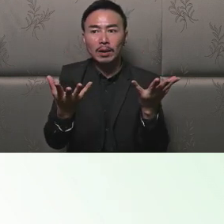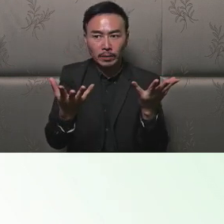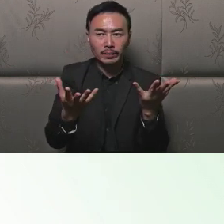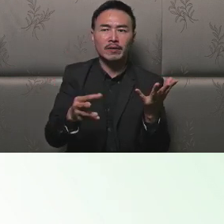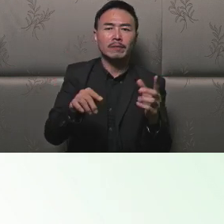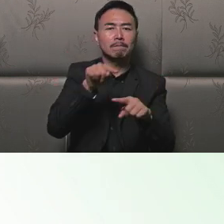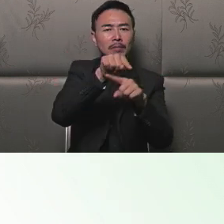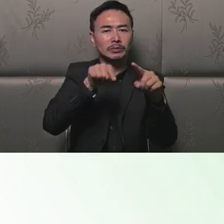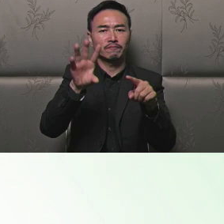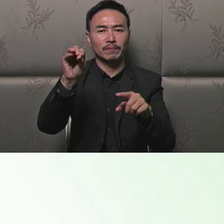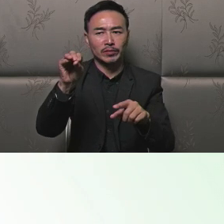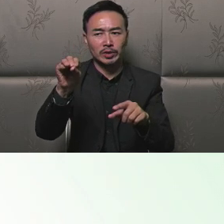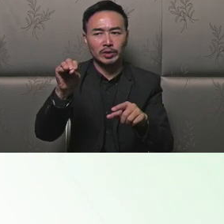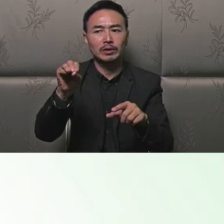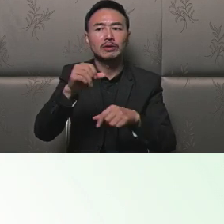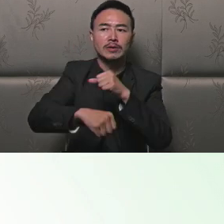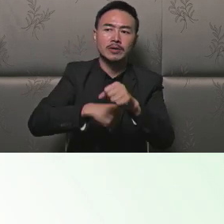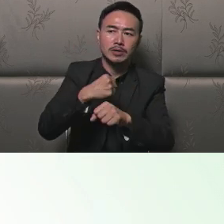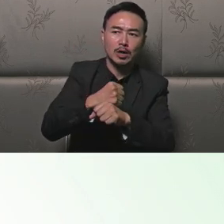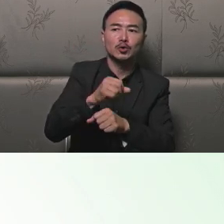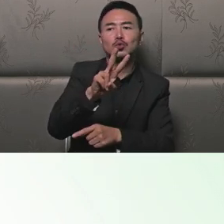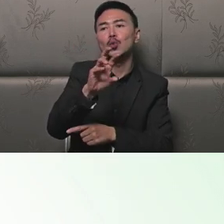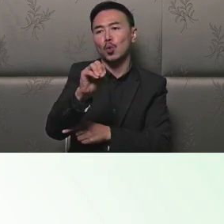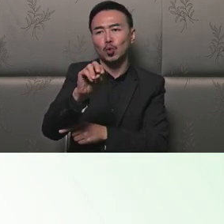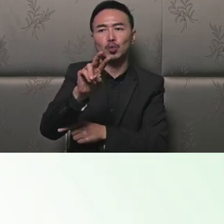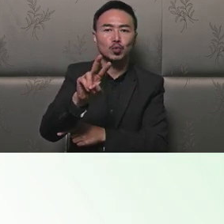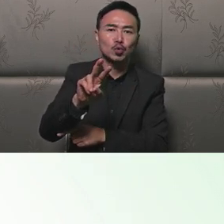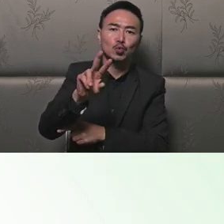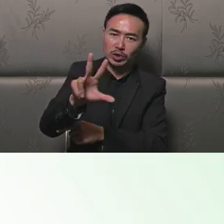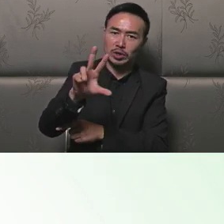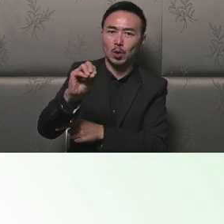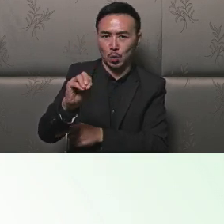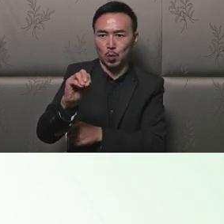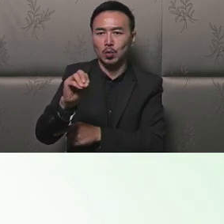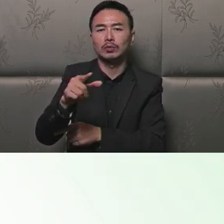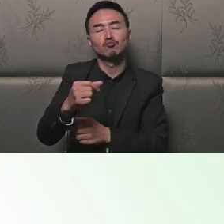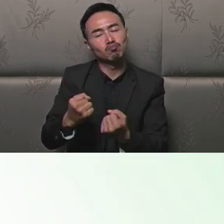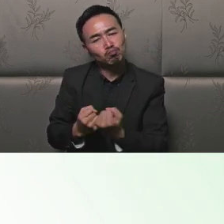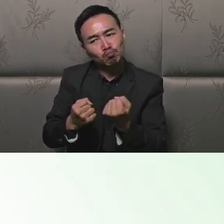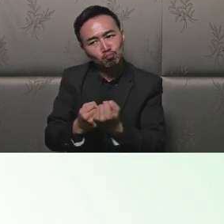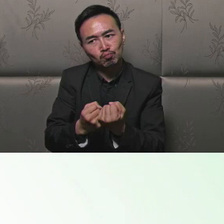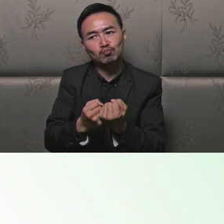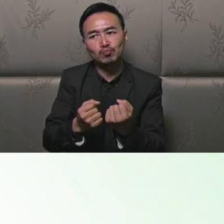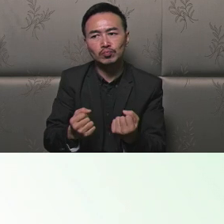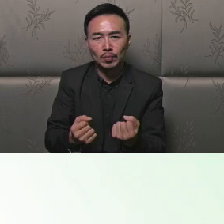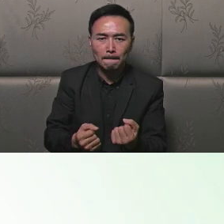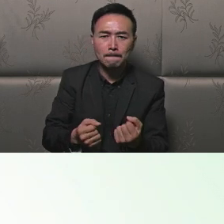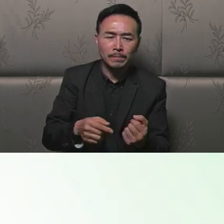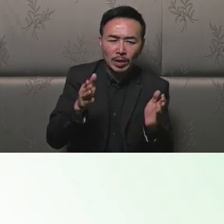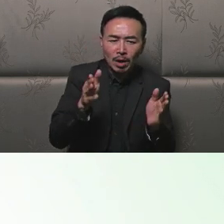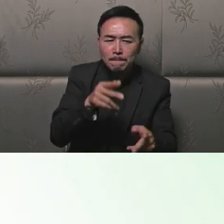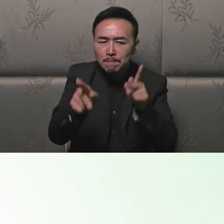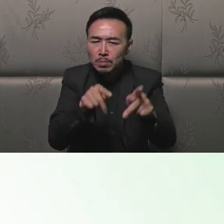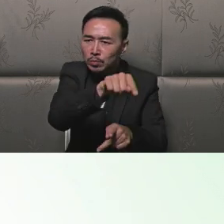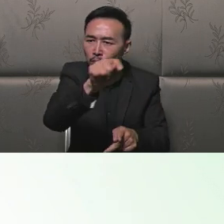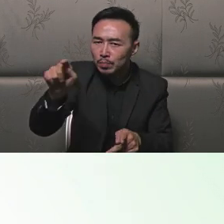the numbers up to 15% of refugees enrolled in higher education by 2030. To give you an